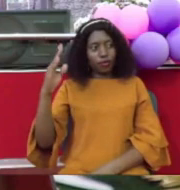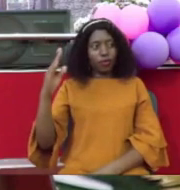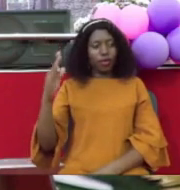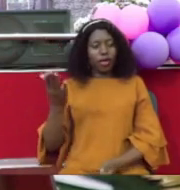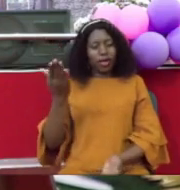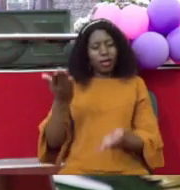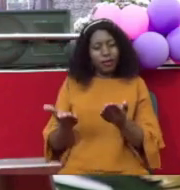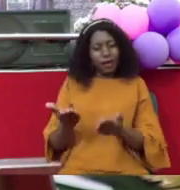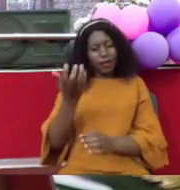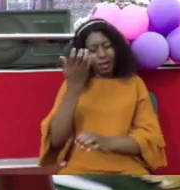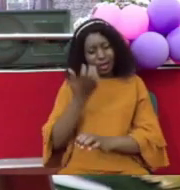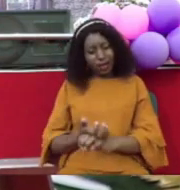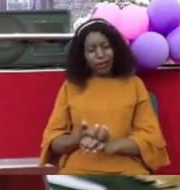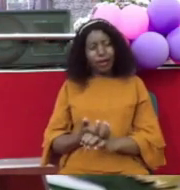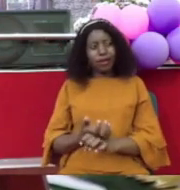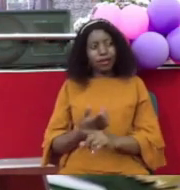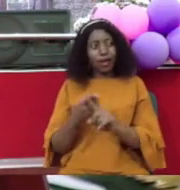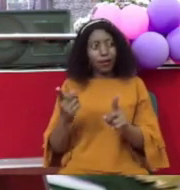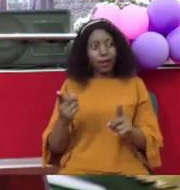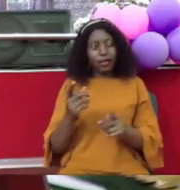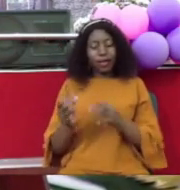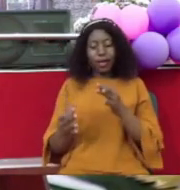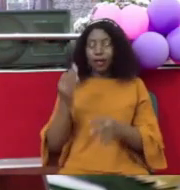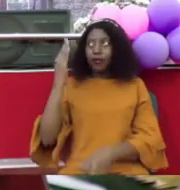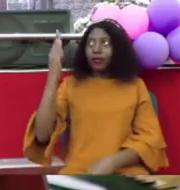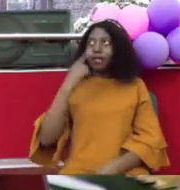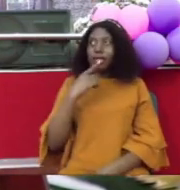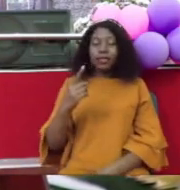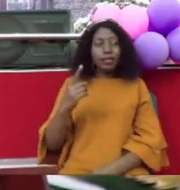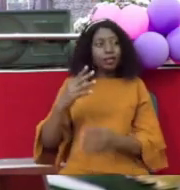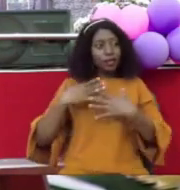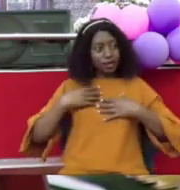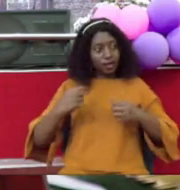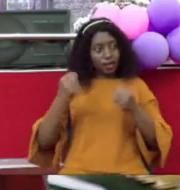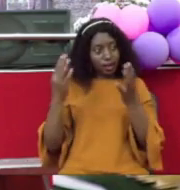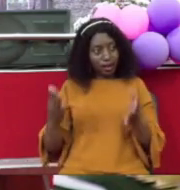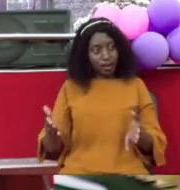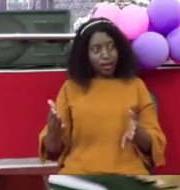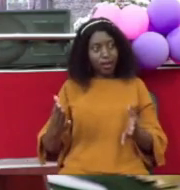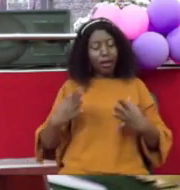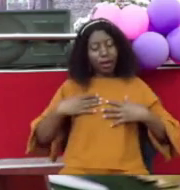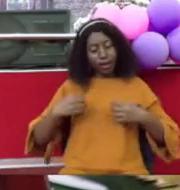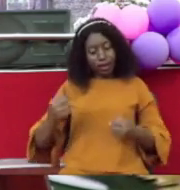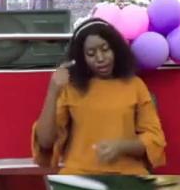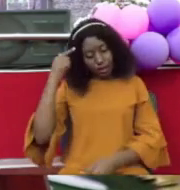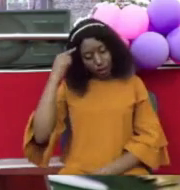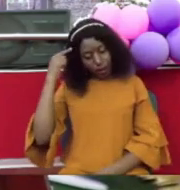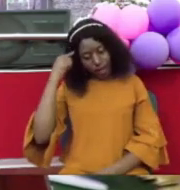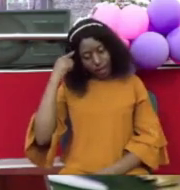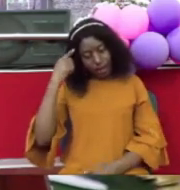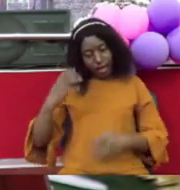difficult. Ya Mungu. But if he says he's the healer, akisema ni mponyaji, he heals our minds, anaponya mafikra zetu, our